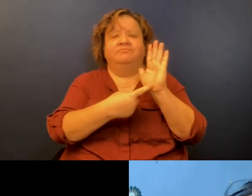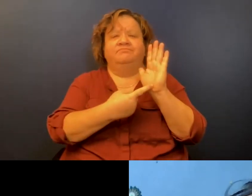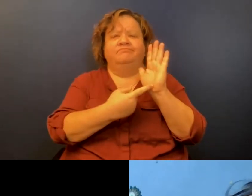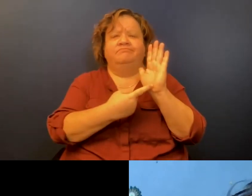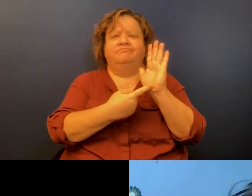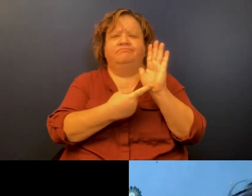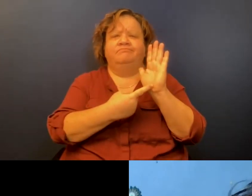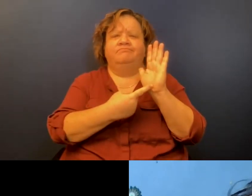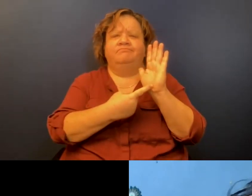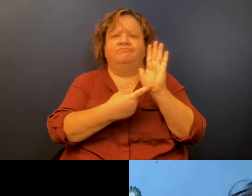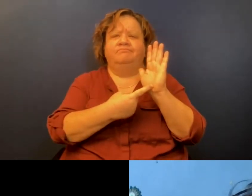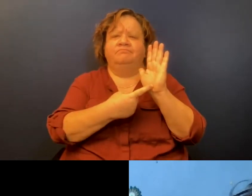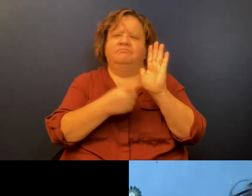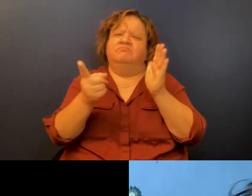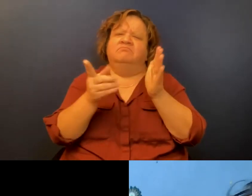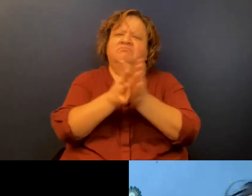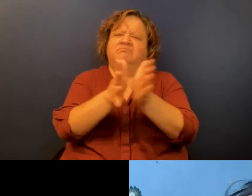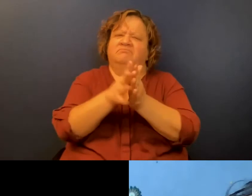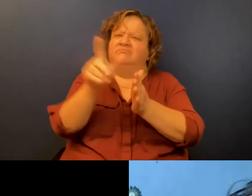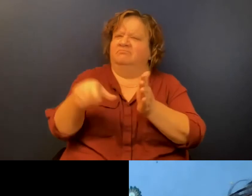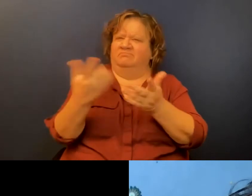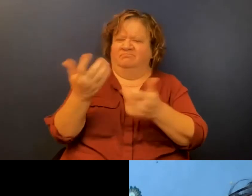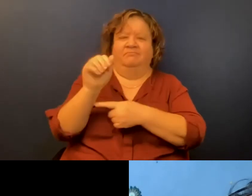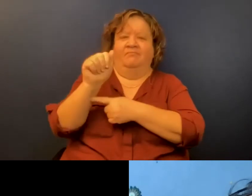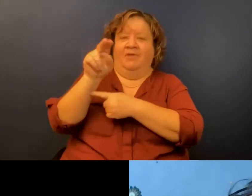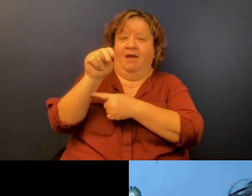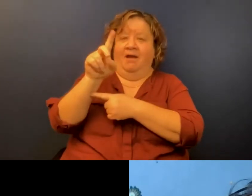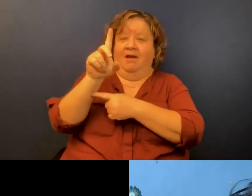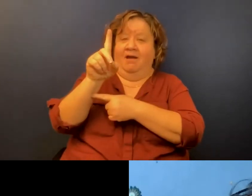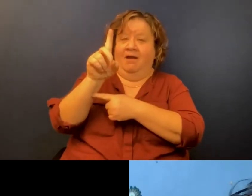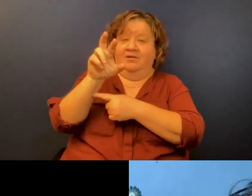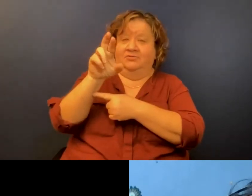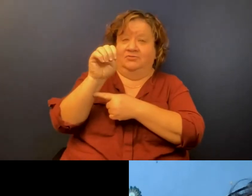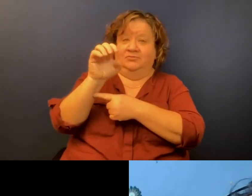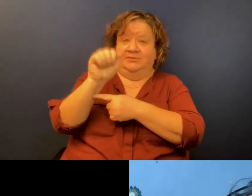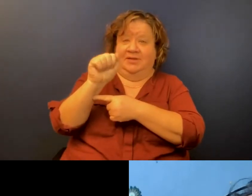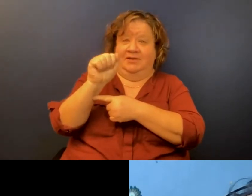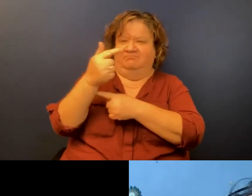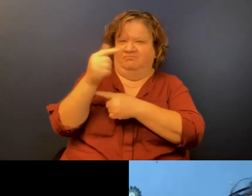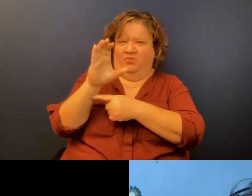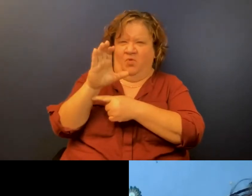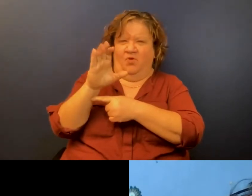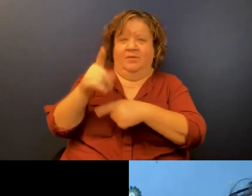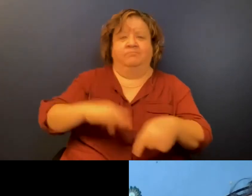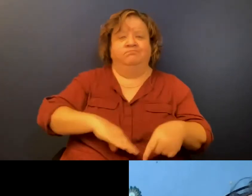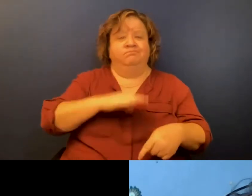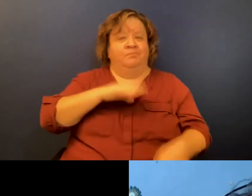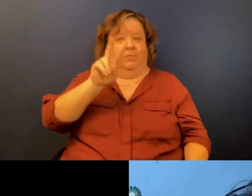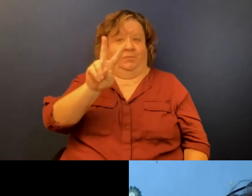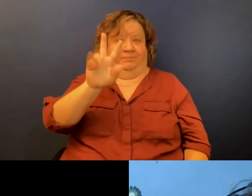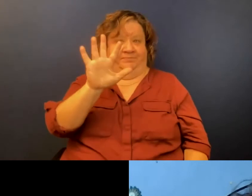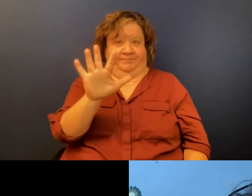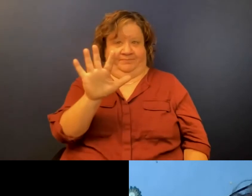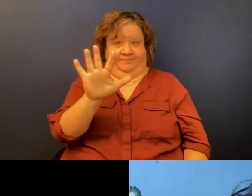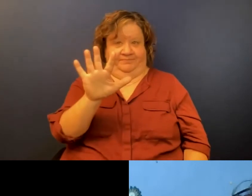Toc tiene Andrea Toc is 25 years old. es licenciada en comunicación social.